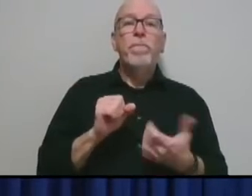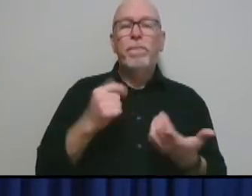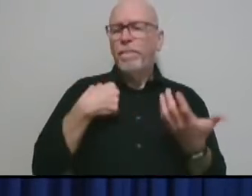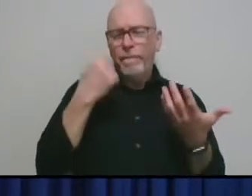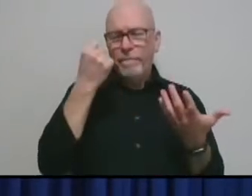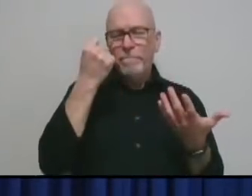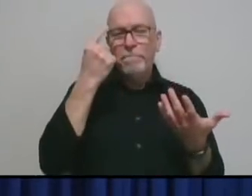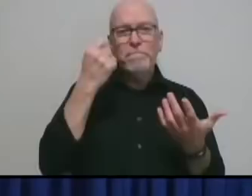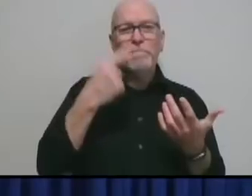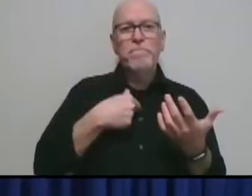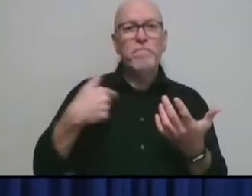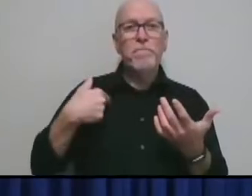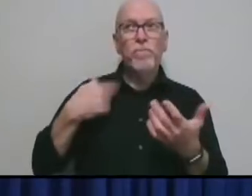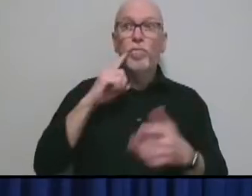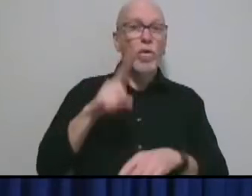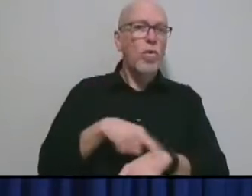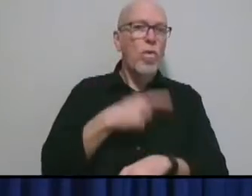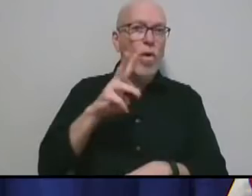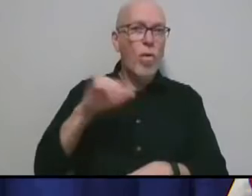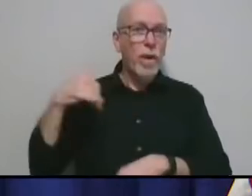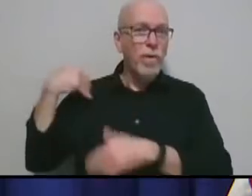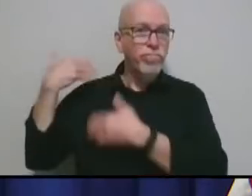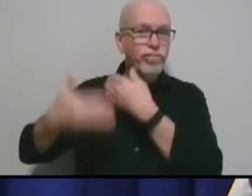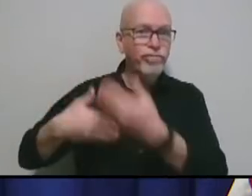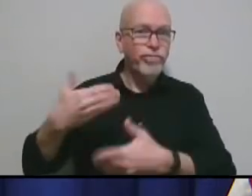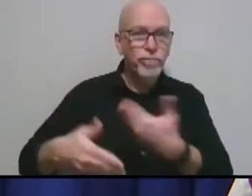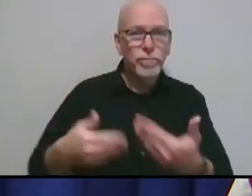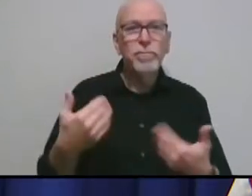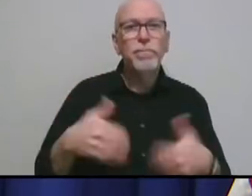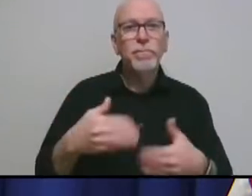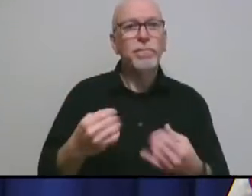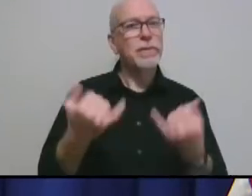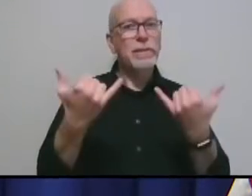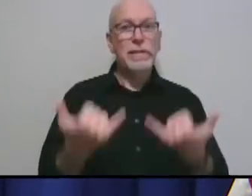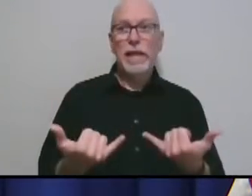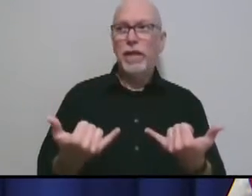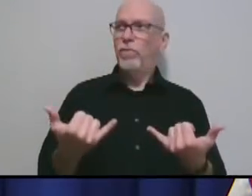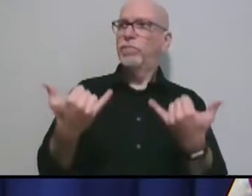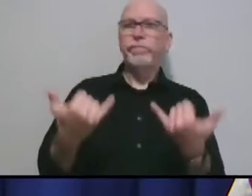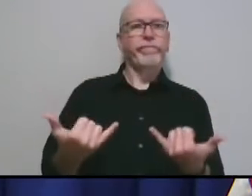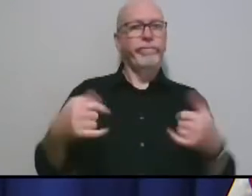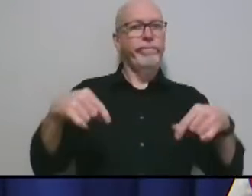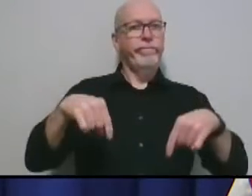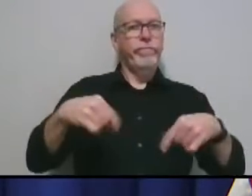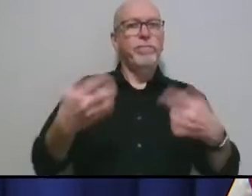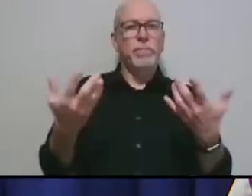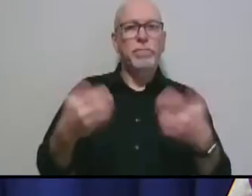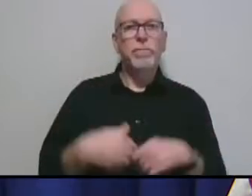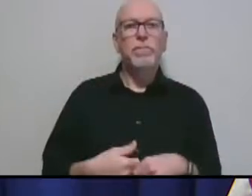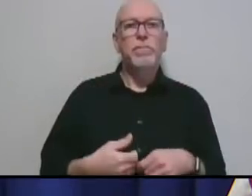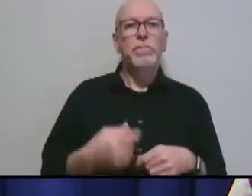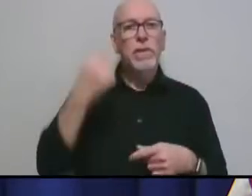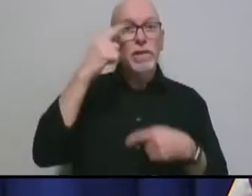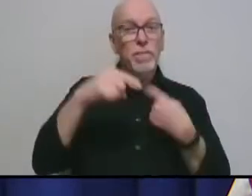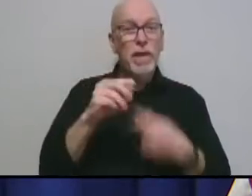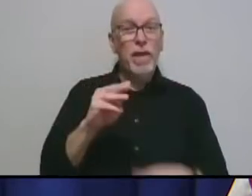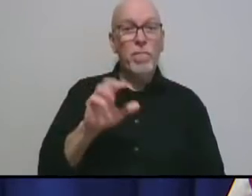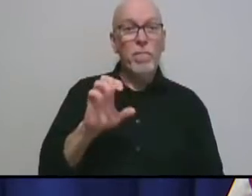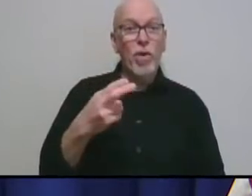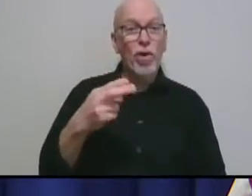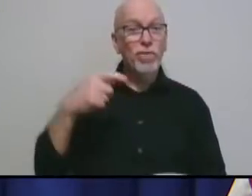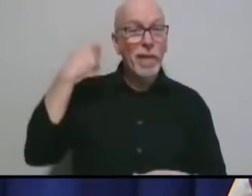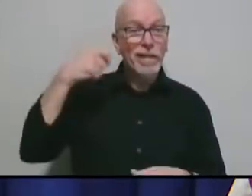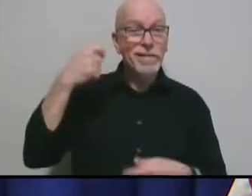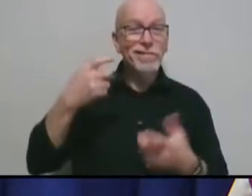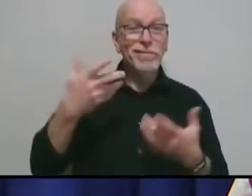we've come a long way, and here we are. And thinking about March Madness and how these brackets